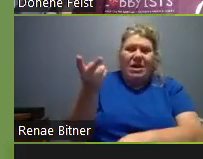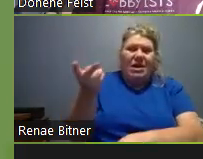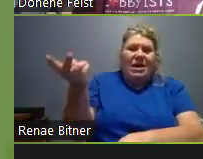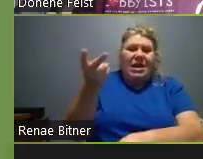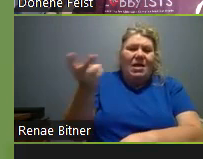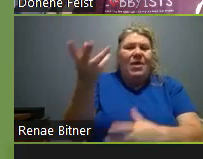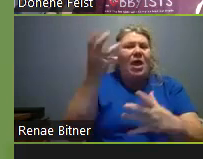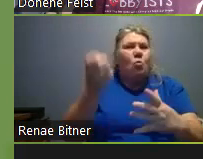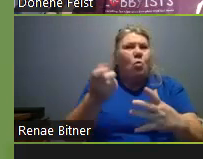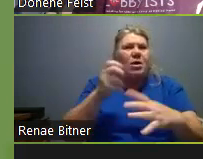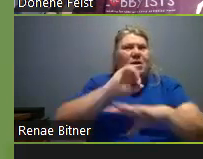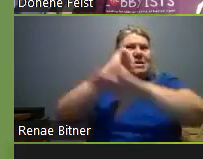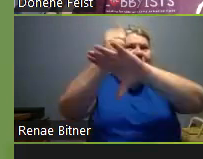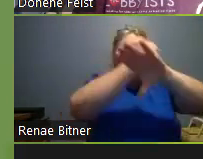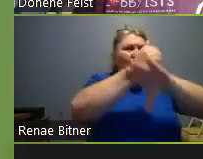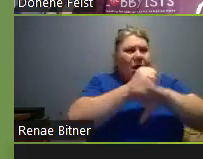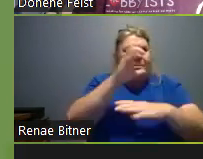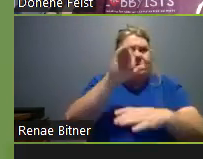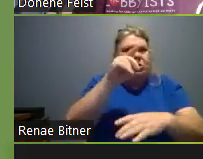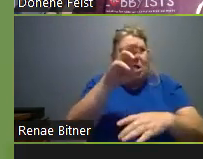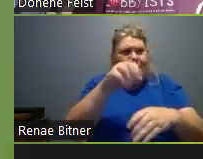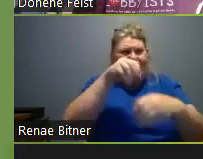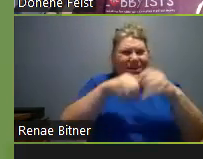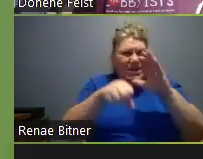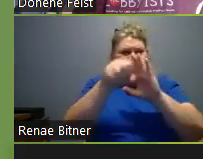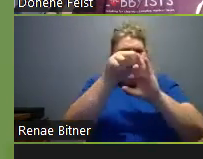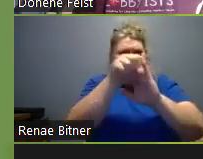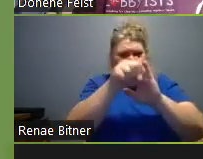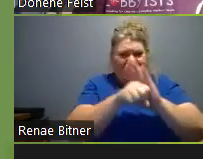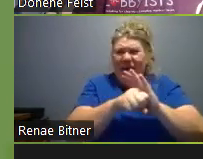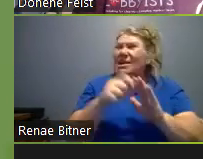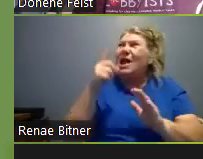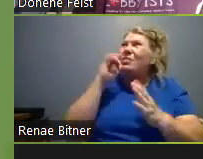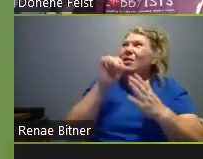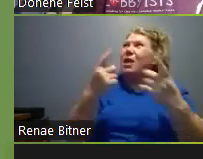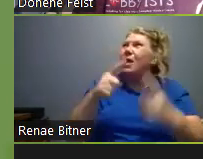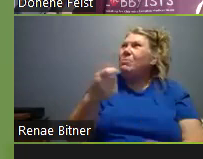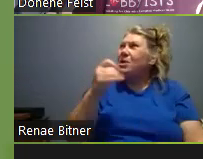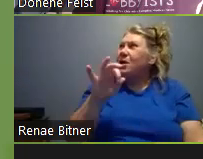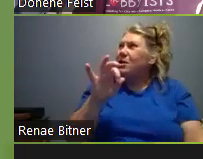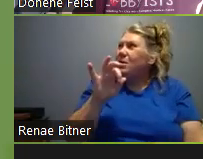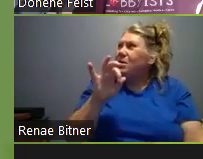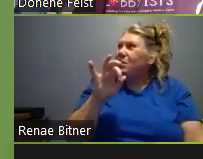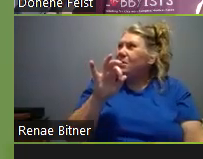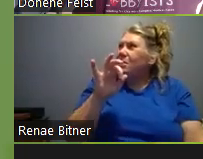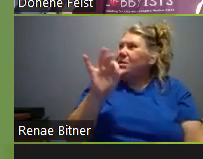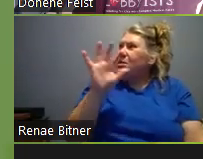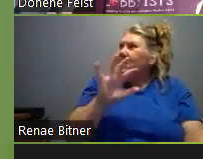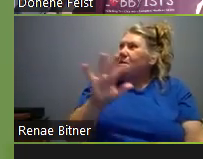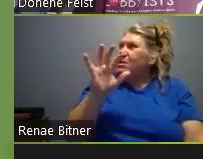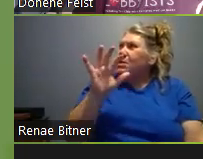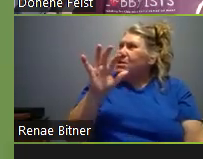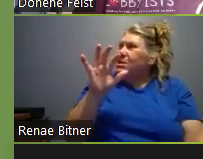every state in the nation. So I'm thinking that this was like 1980, let me figure this out in my